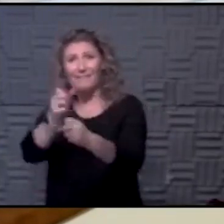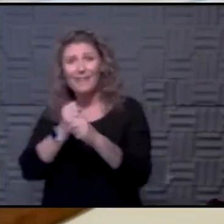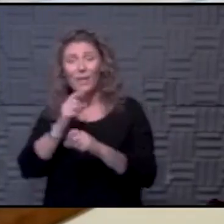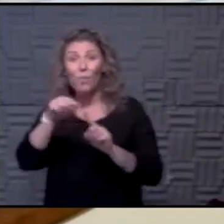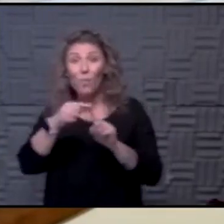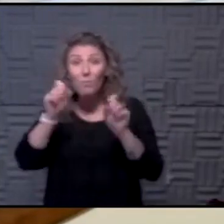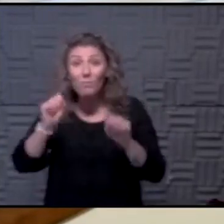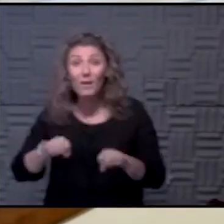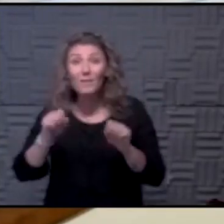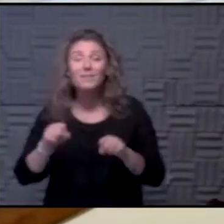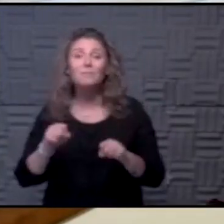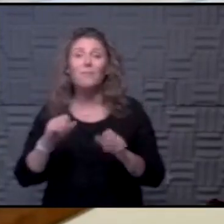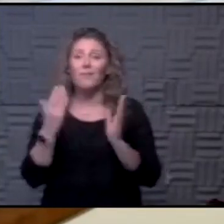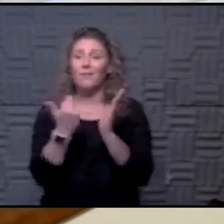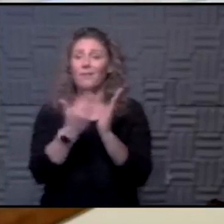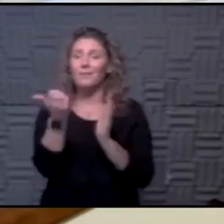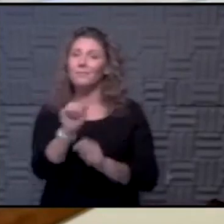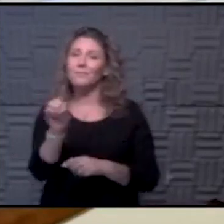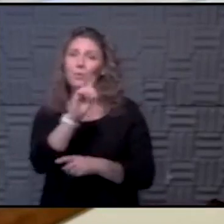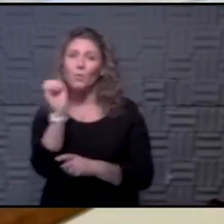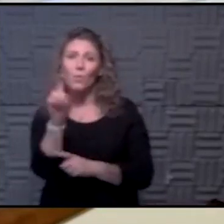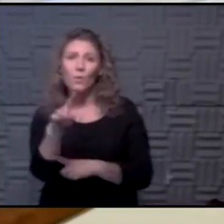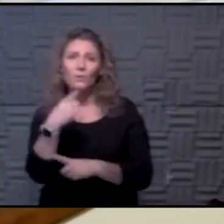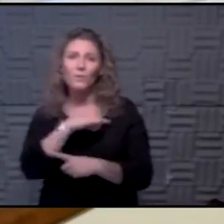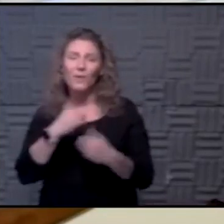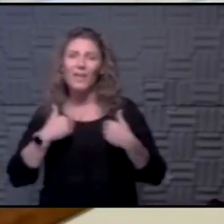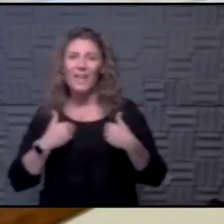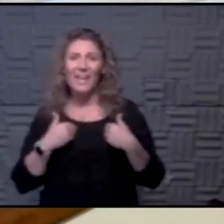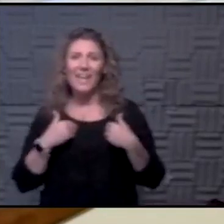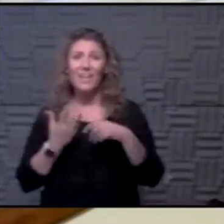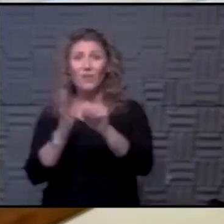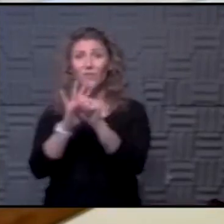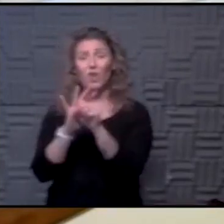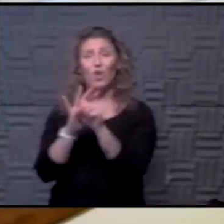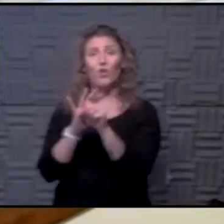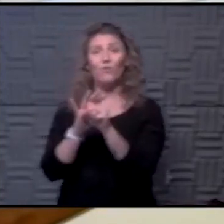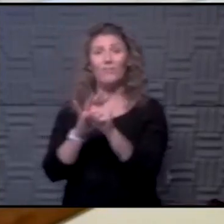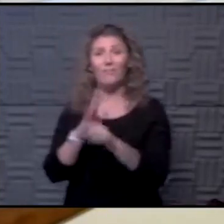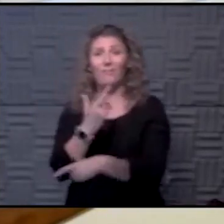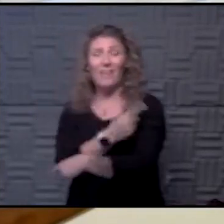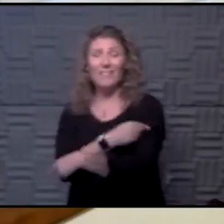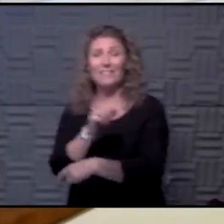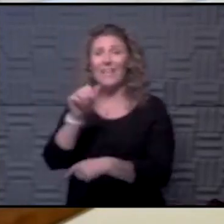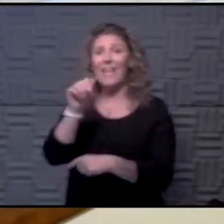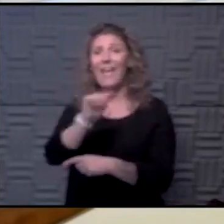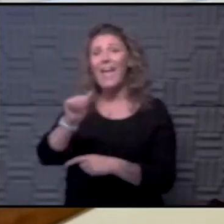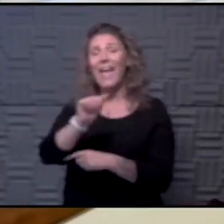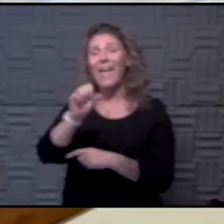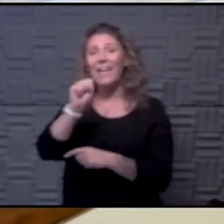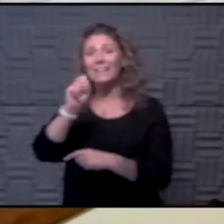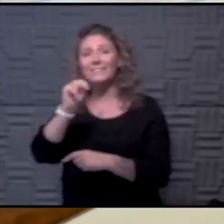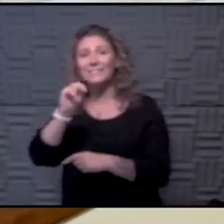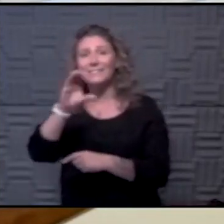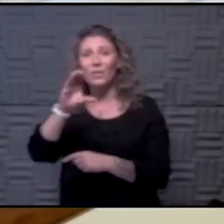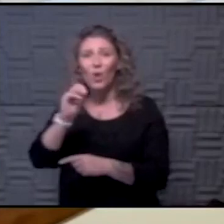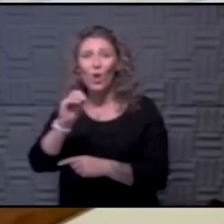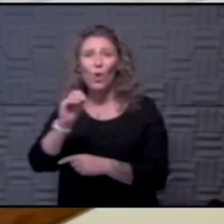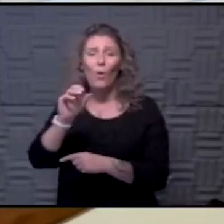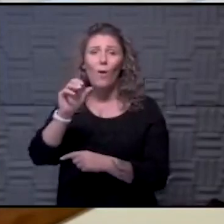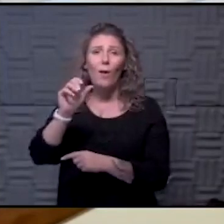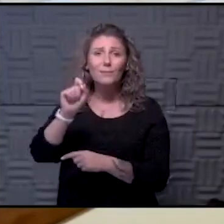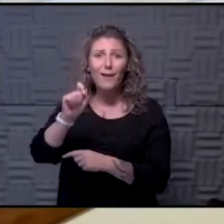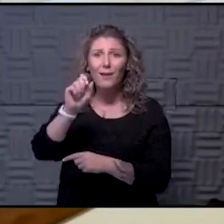to. And again, if you do have any questions, we have the COVID vaccine at snco.us. We have our phone